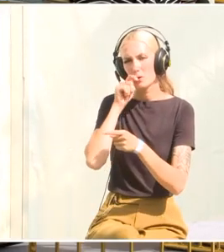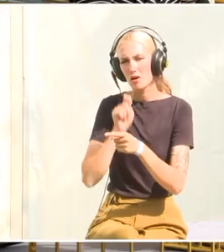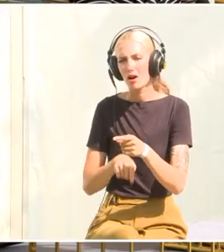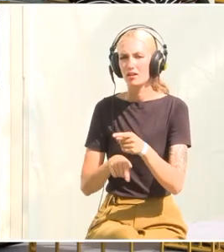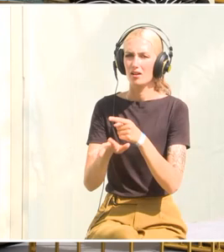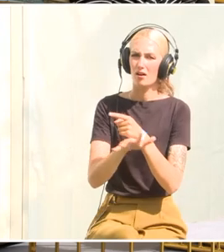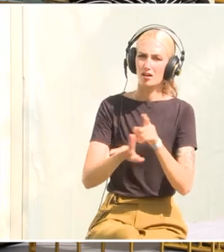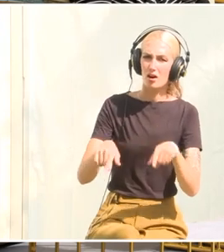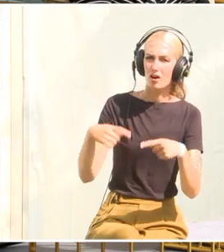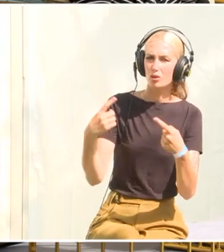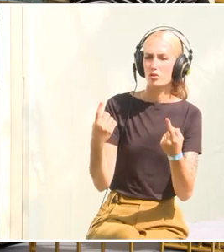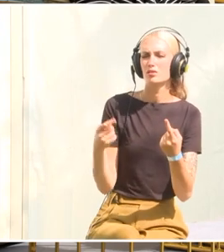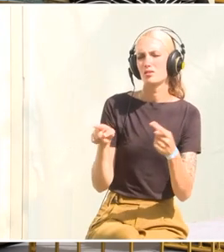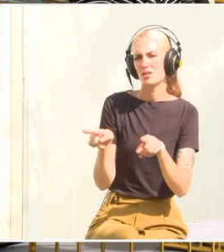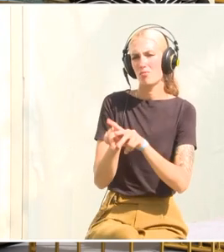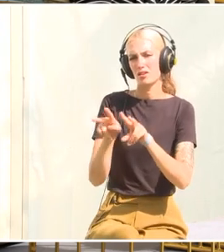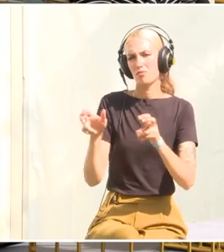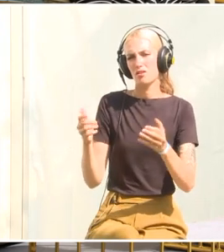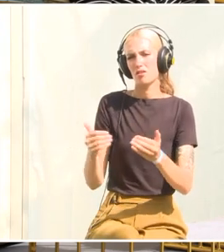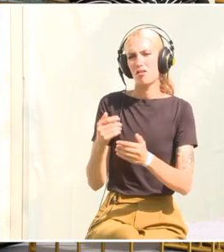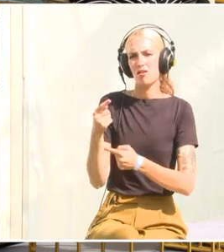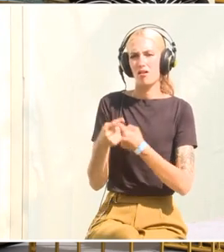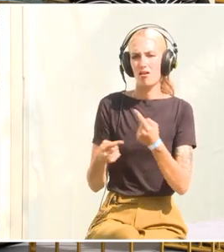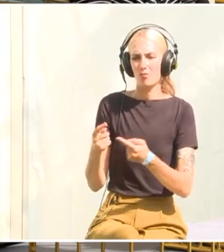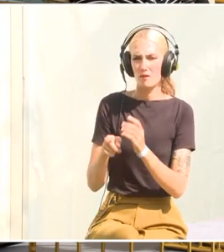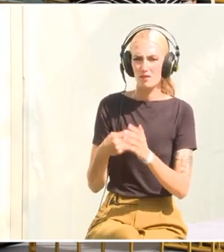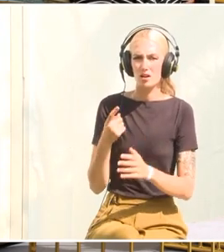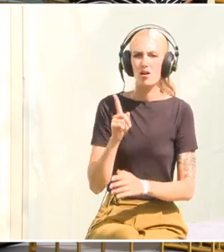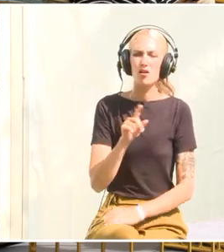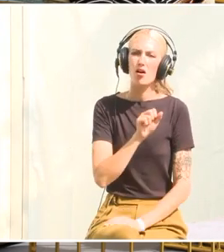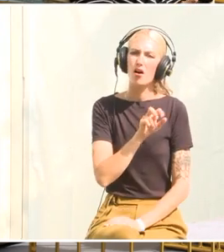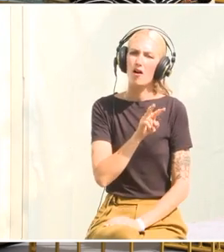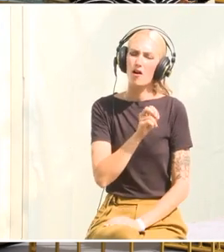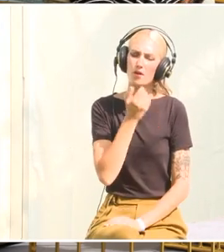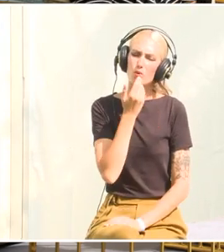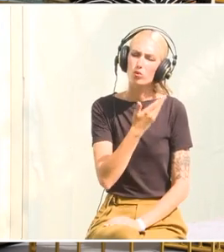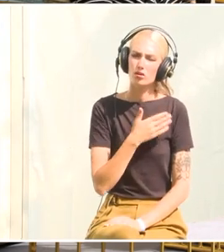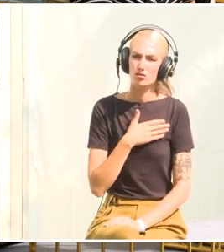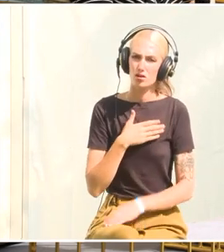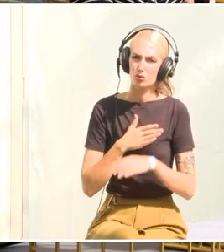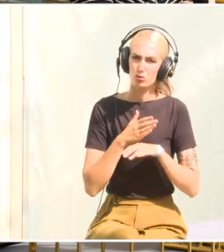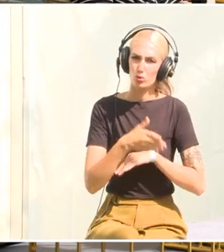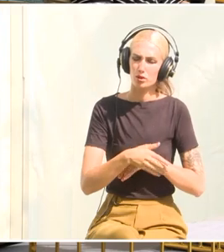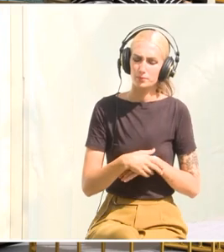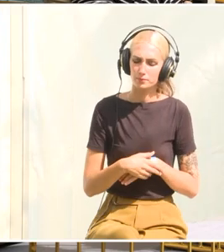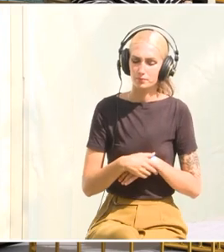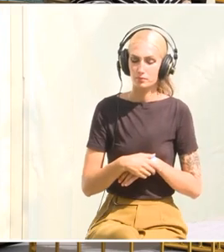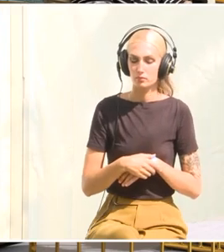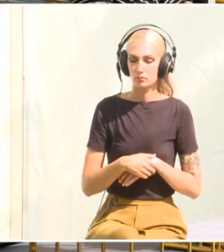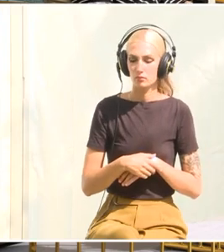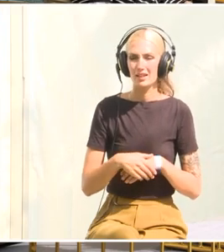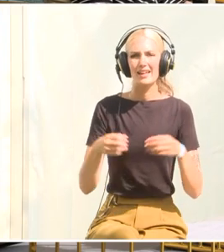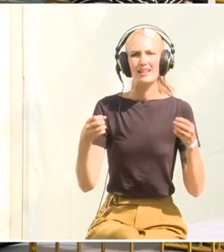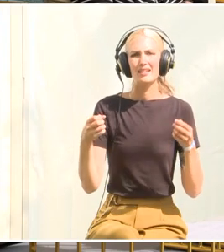But before going there, I would turn to Ave once again. And one of our keywords in the title of our topic is